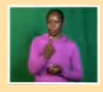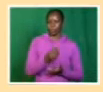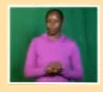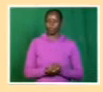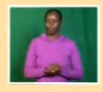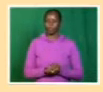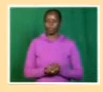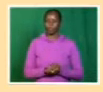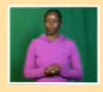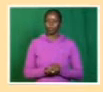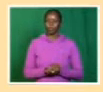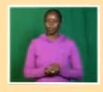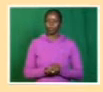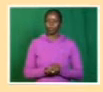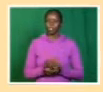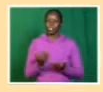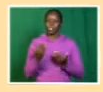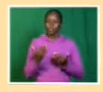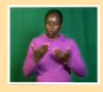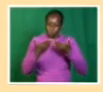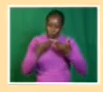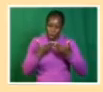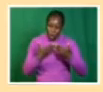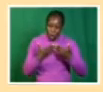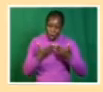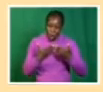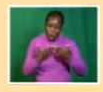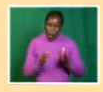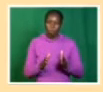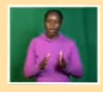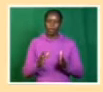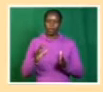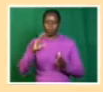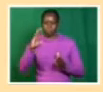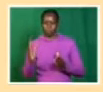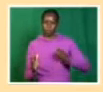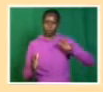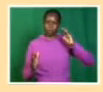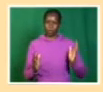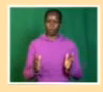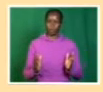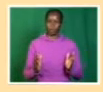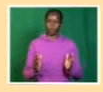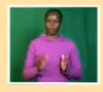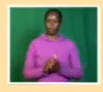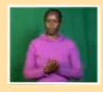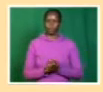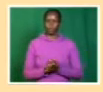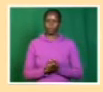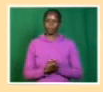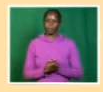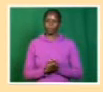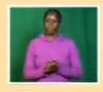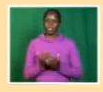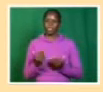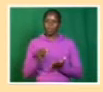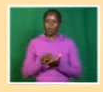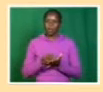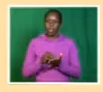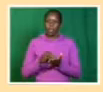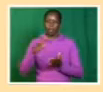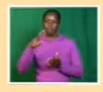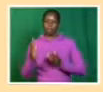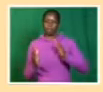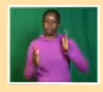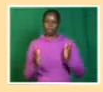quadratic functions, you just open double brackets like this. So when you have opened the double